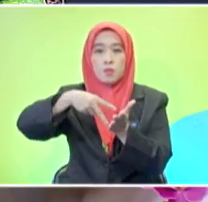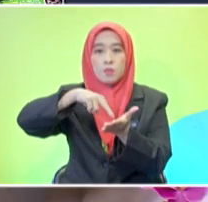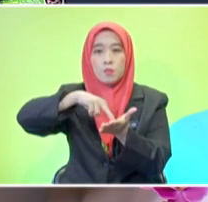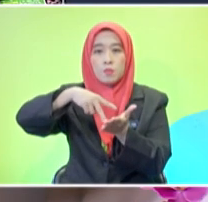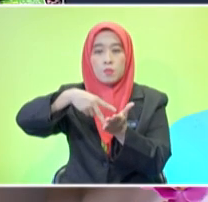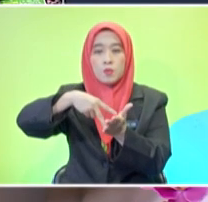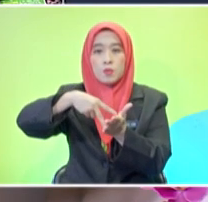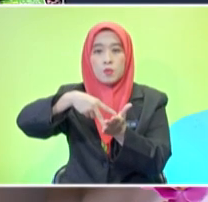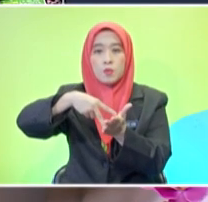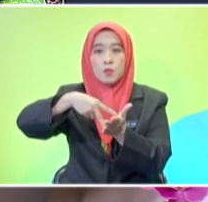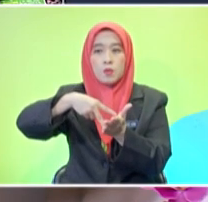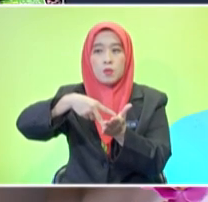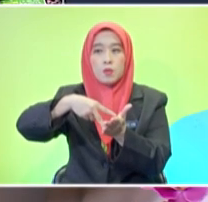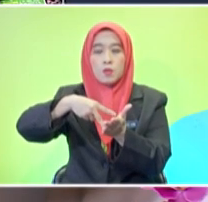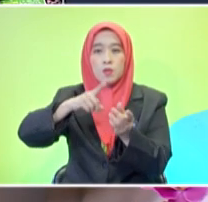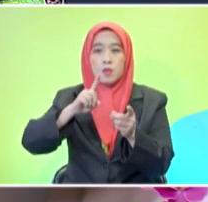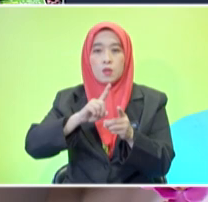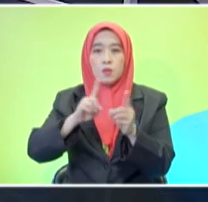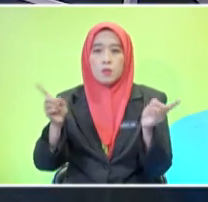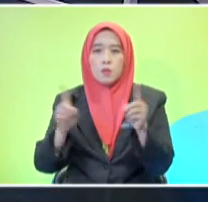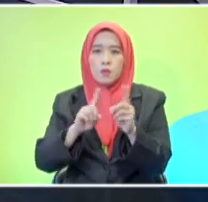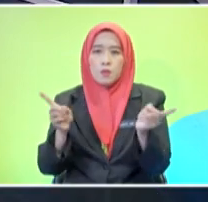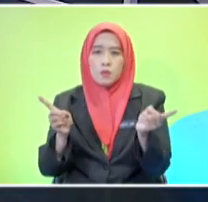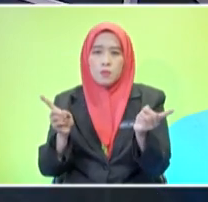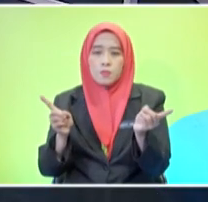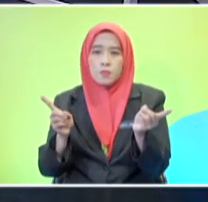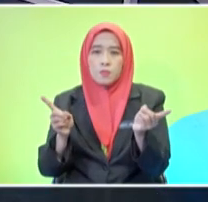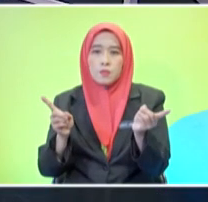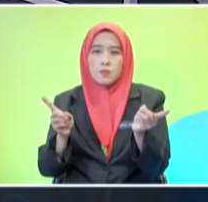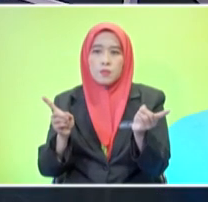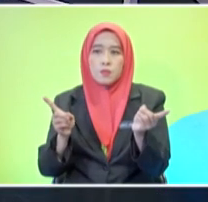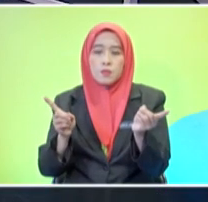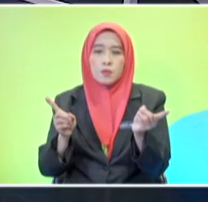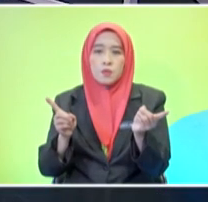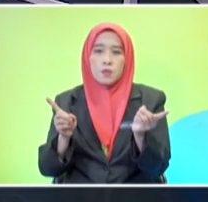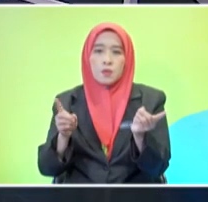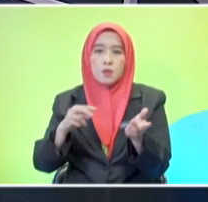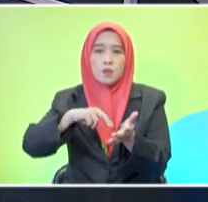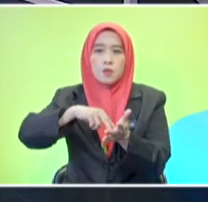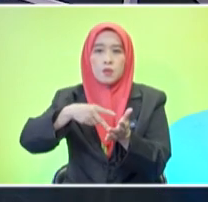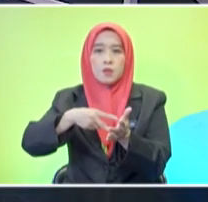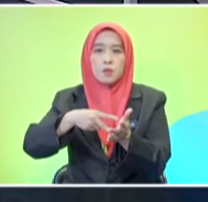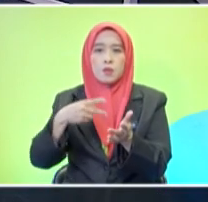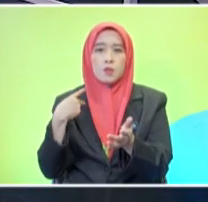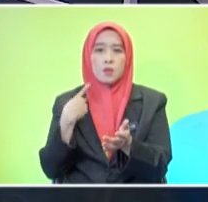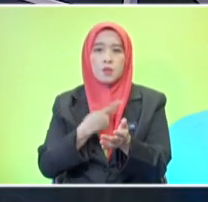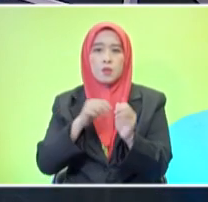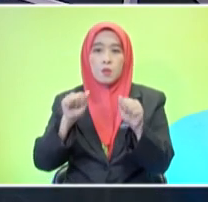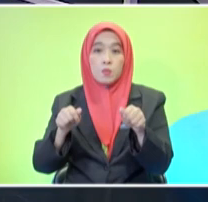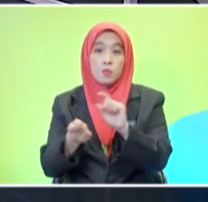means that it can have different ranges. Yes. No. It means that it is something that we can